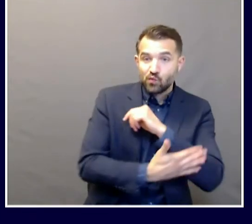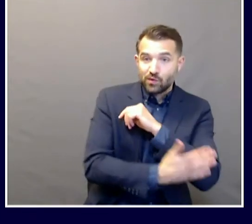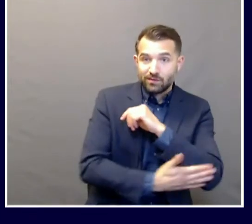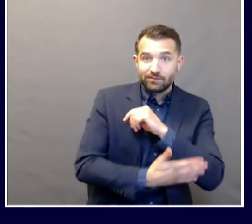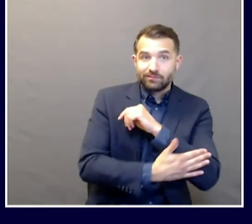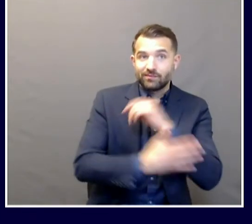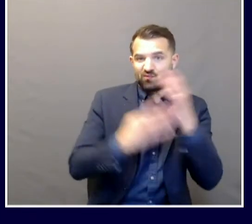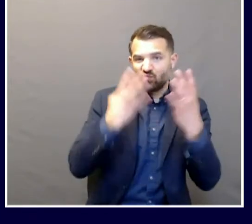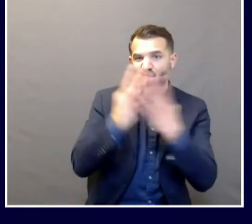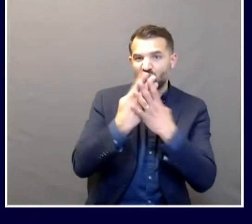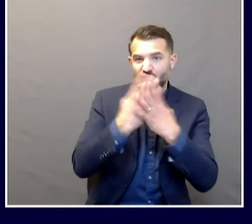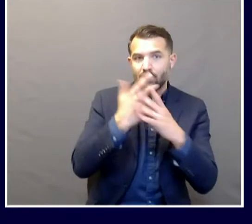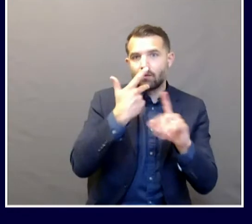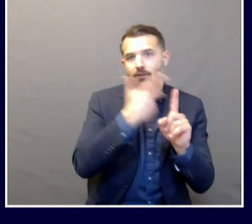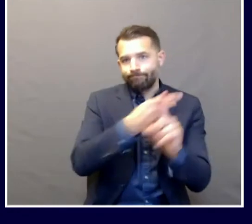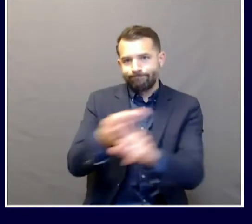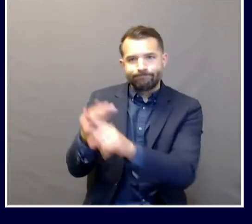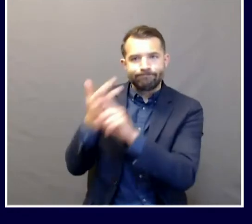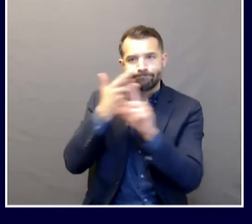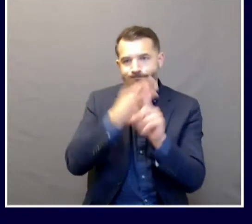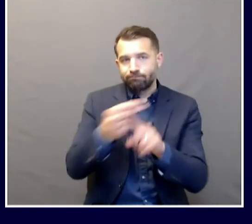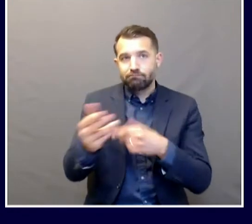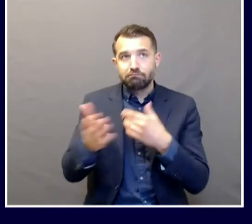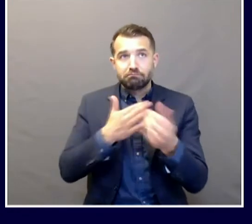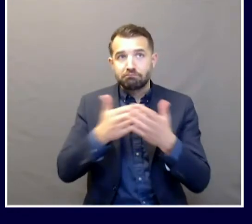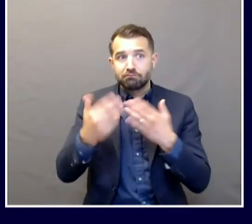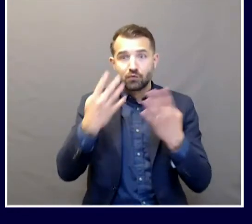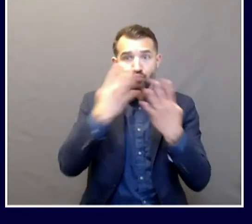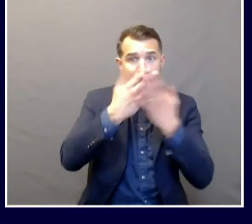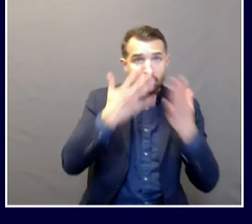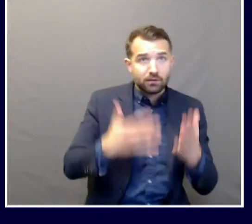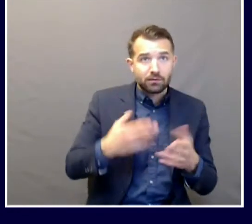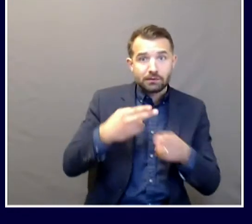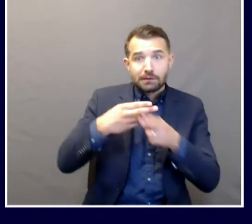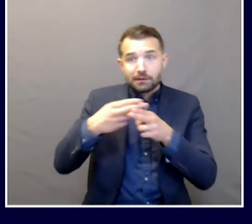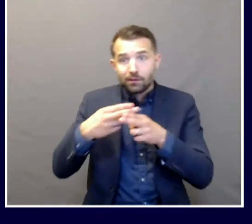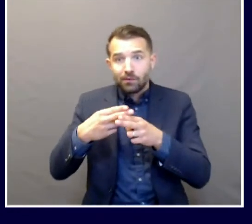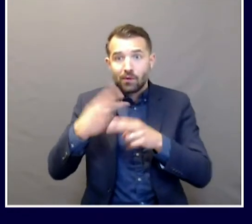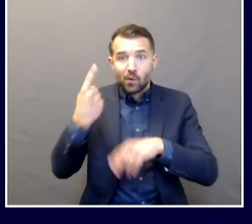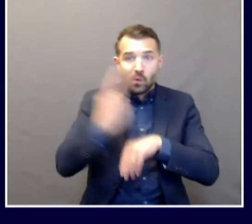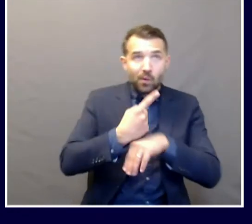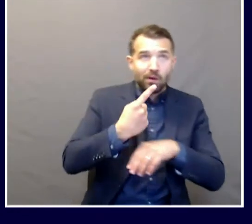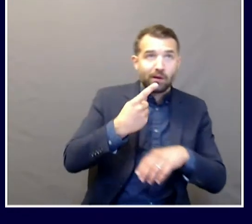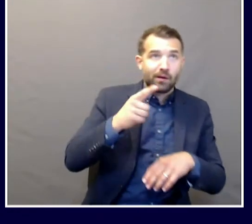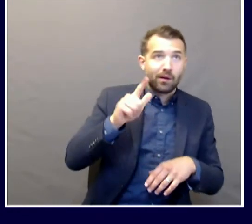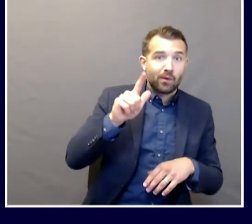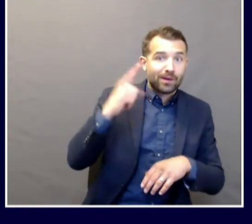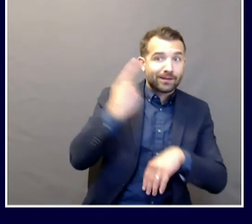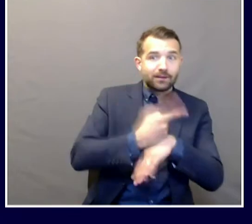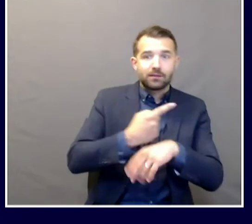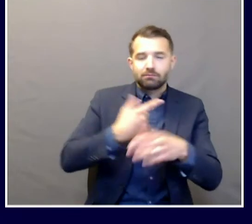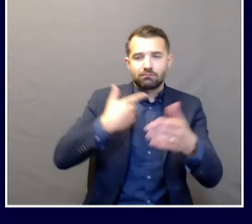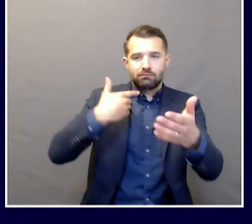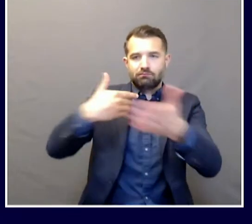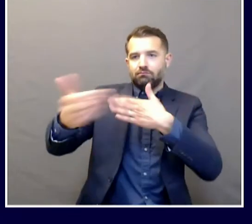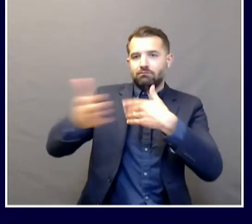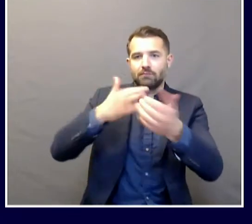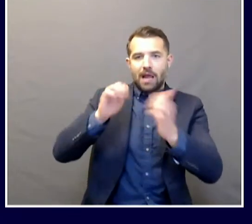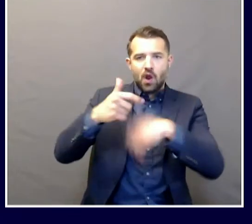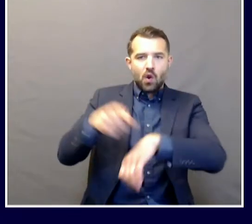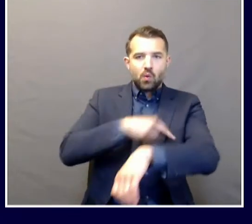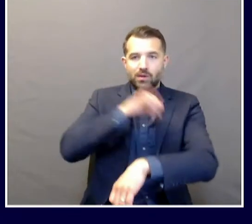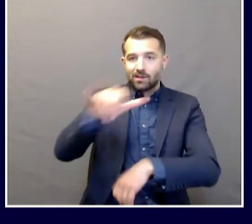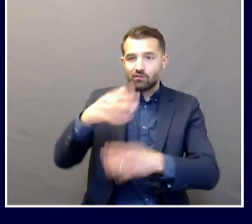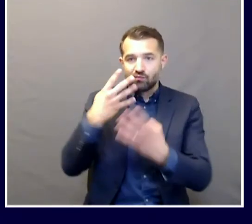vaccinated. Similarly, at other jails, for example, in Penobscot, our colleagues at Penobscot County Community Health have been